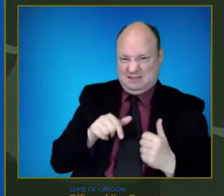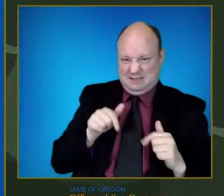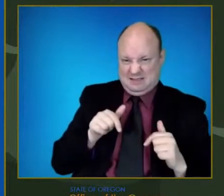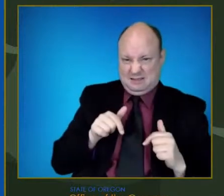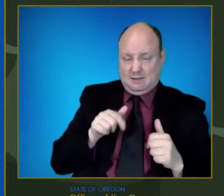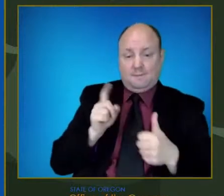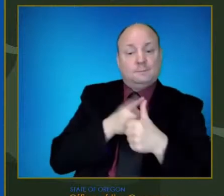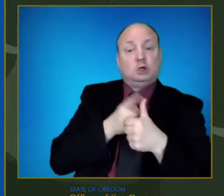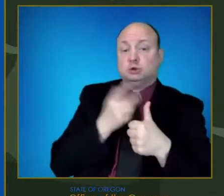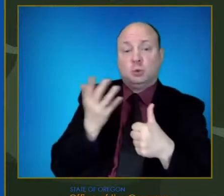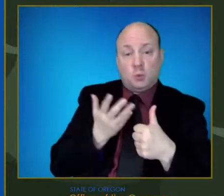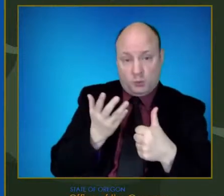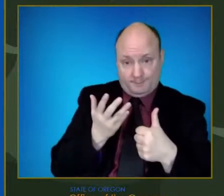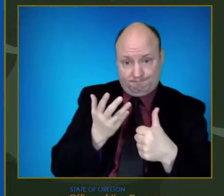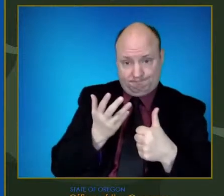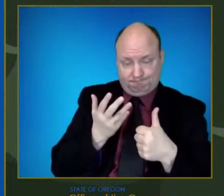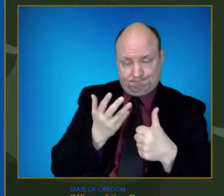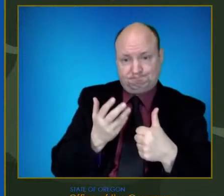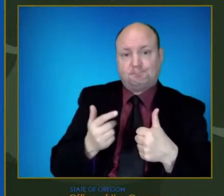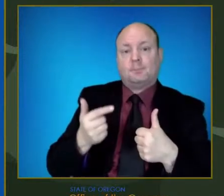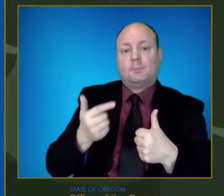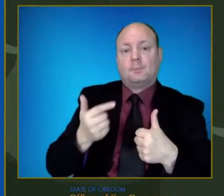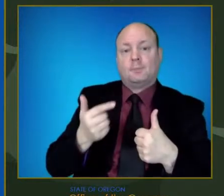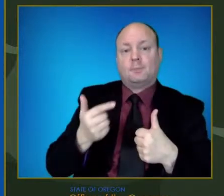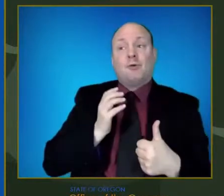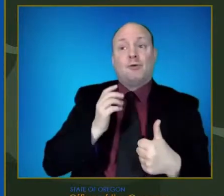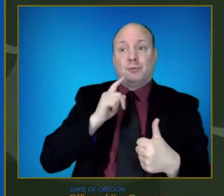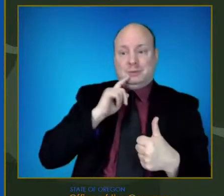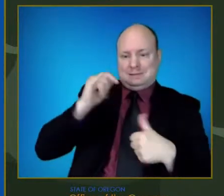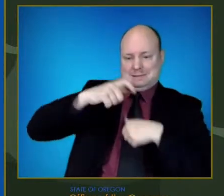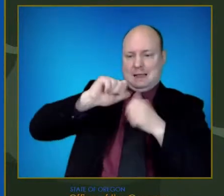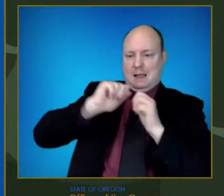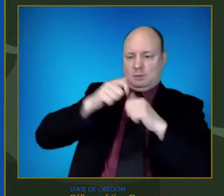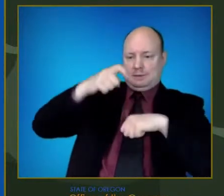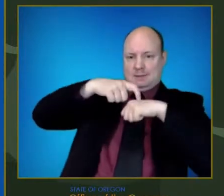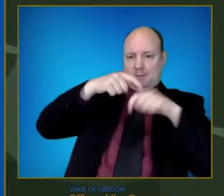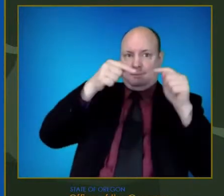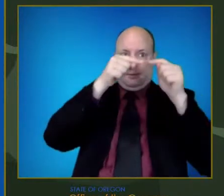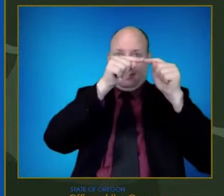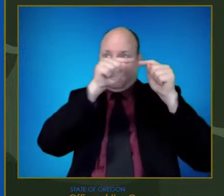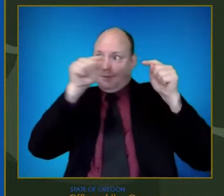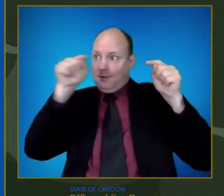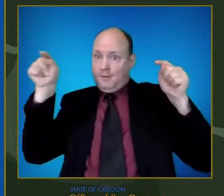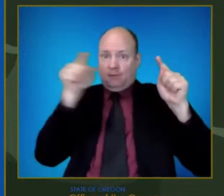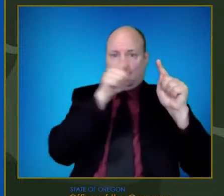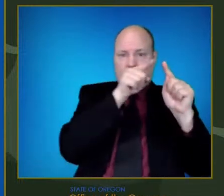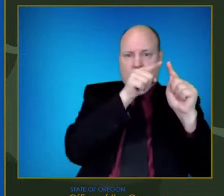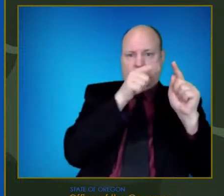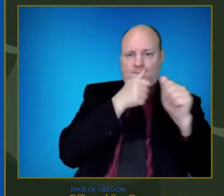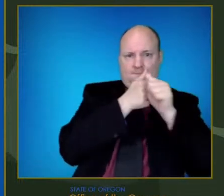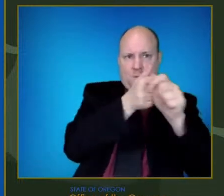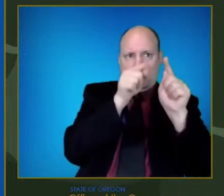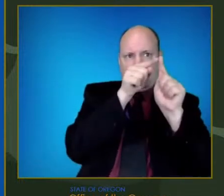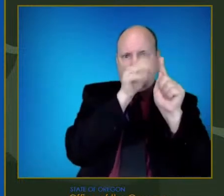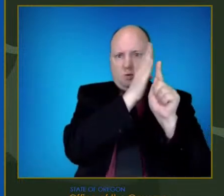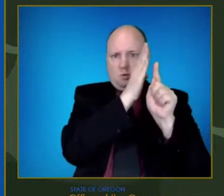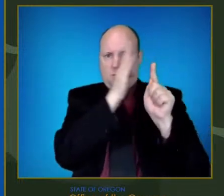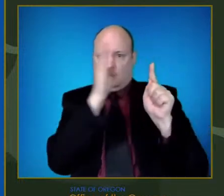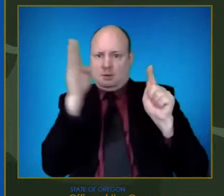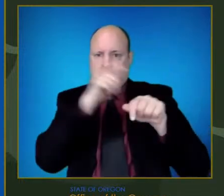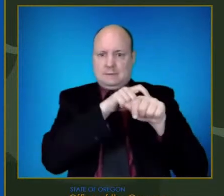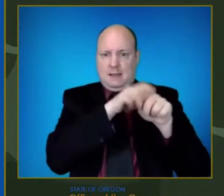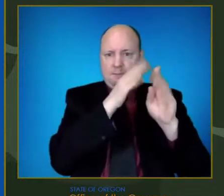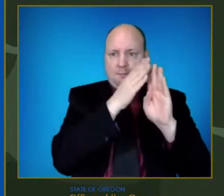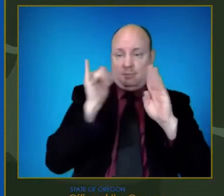vaccine eligibility timelines despite the disruption in Johnson & Johnson doses. On April 5th, all frontline workers, younger people